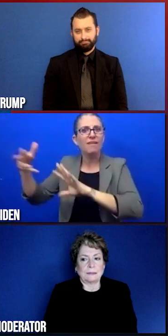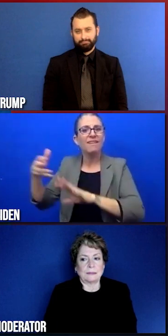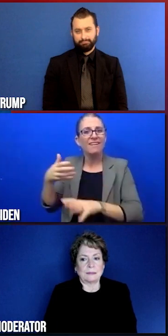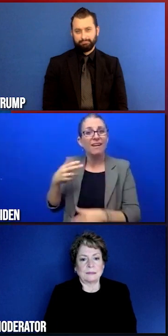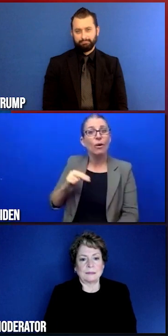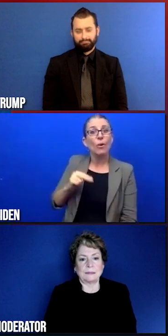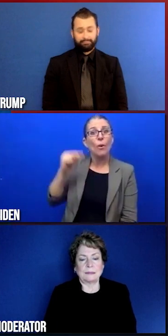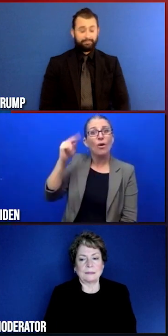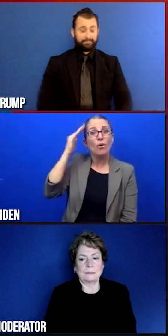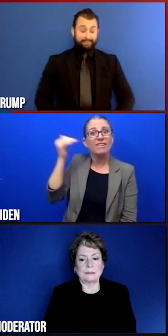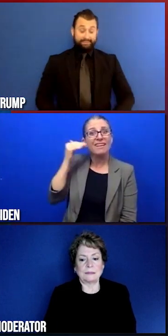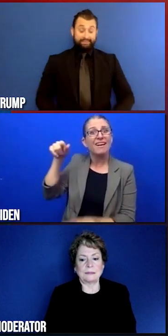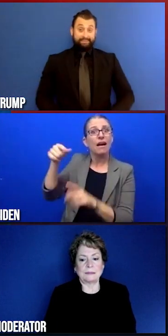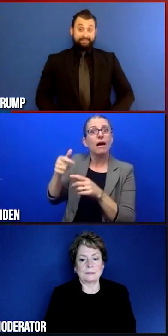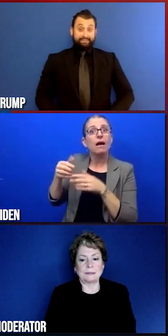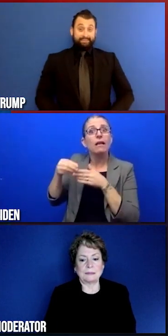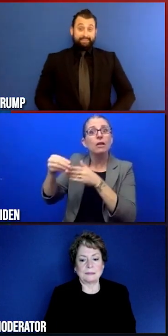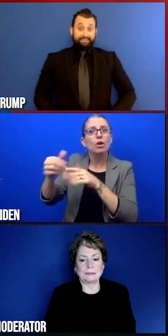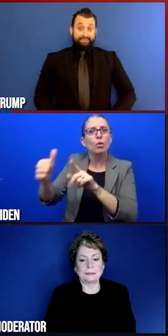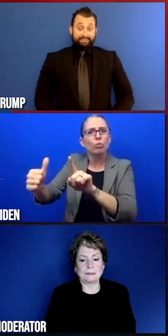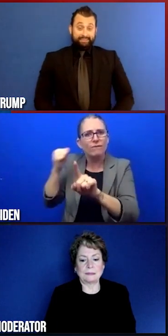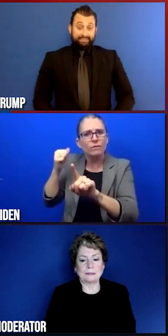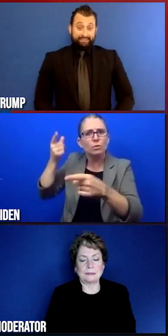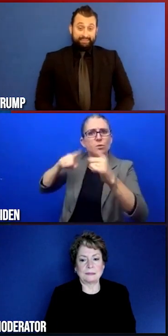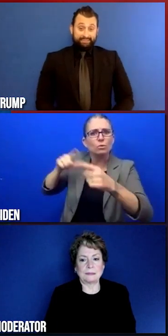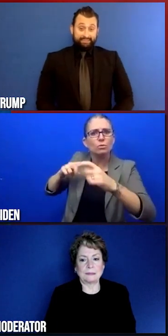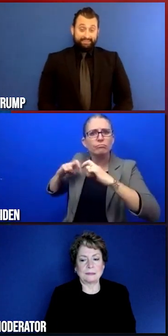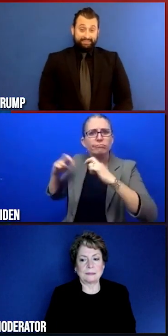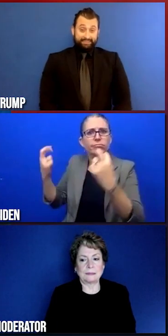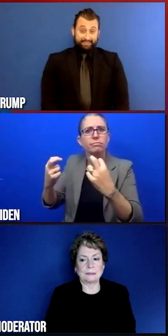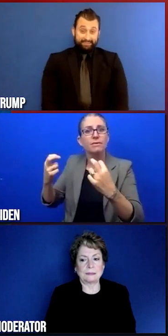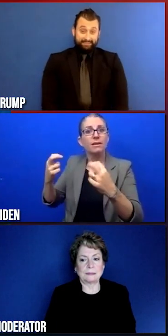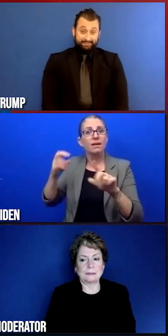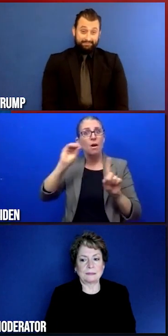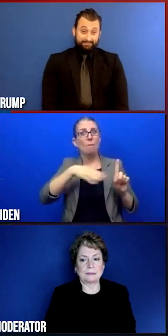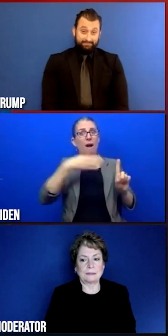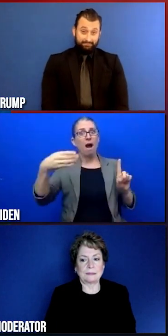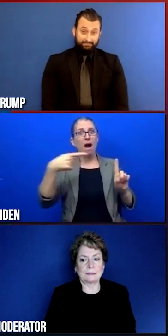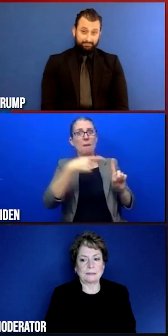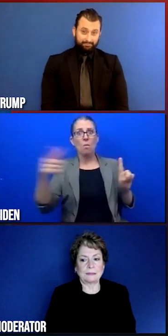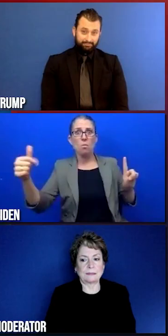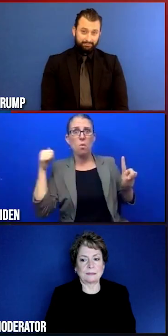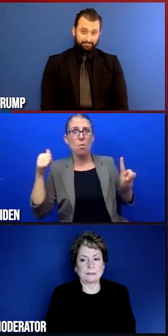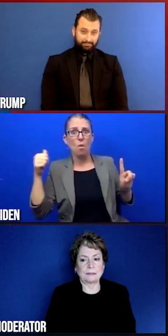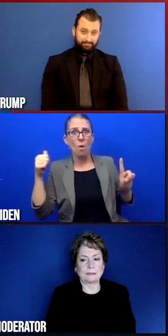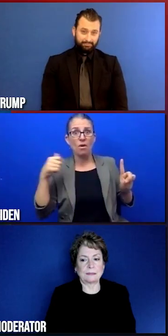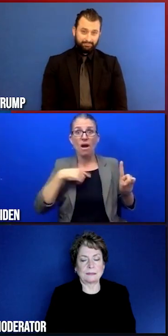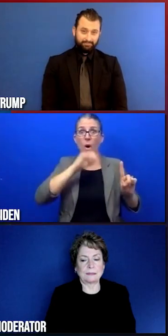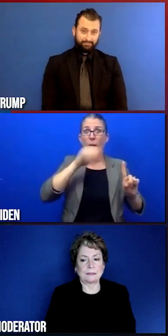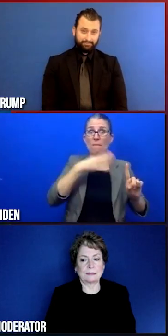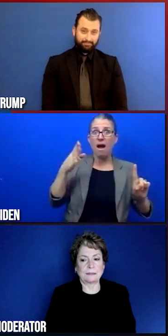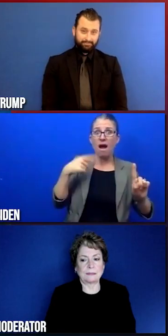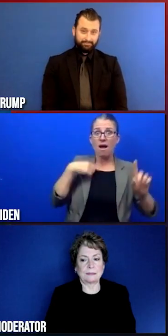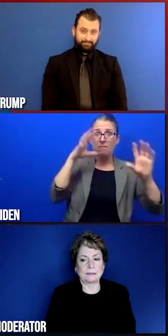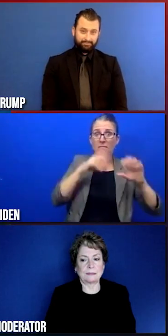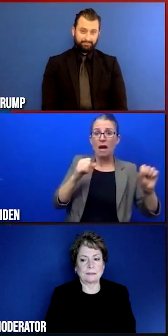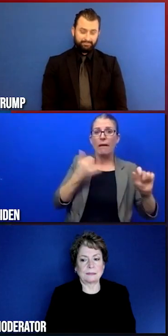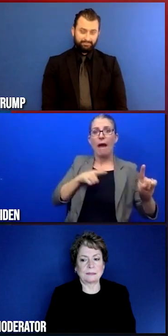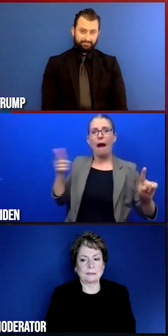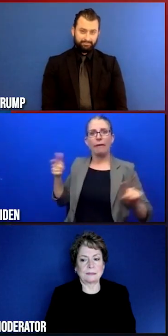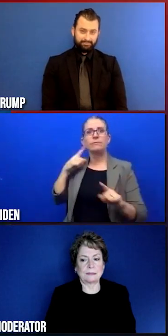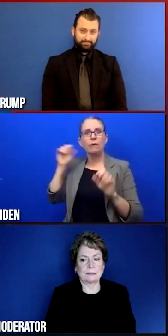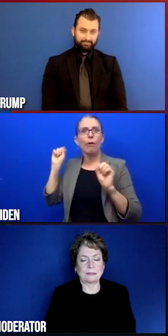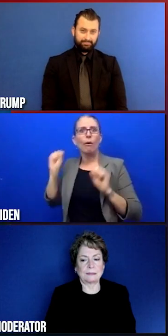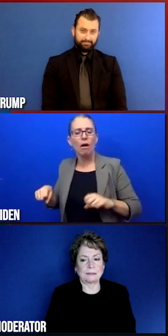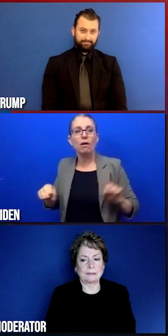about denuclearization. We're not going to legitimize you, and we're going to continue to put stronger and stronger sanctions on you. That's why he